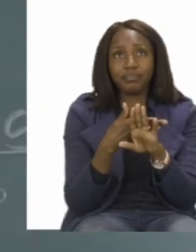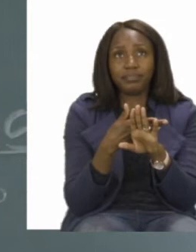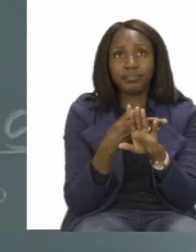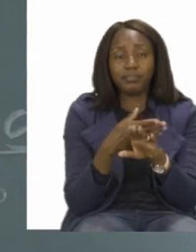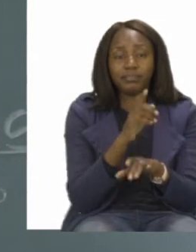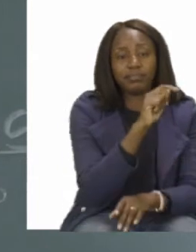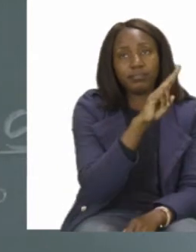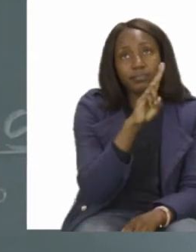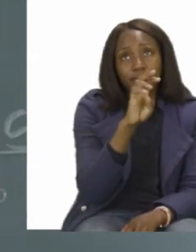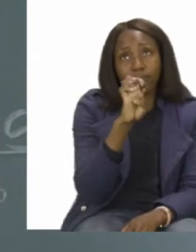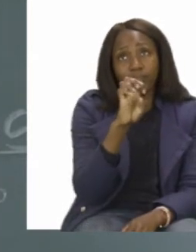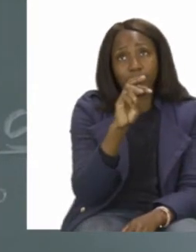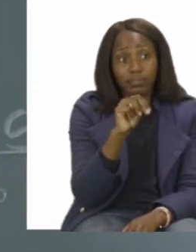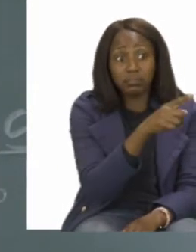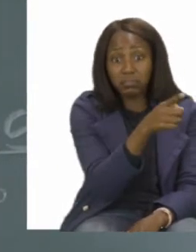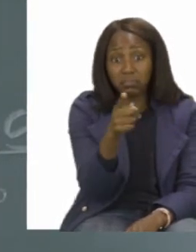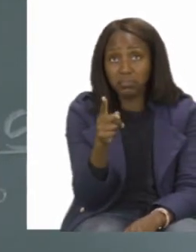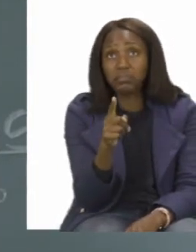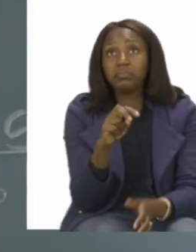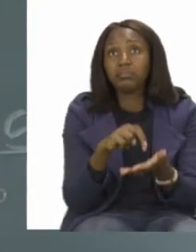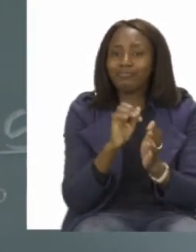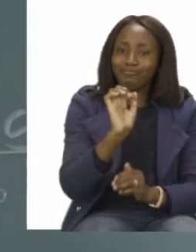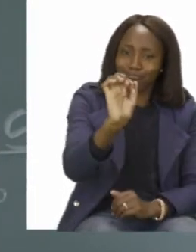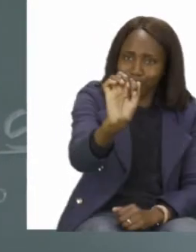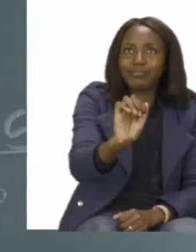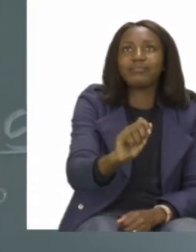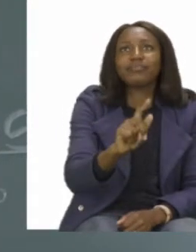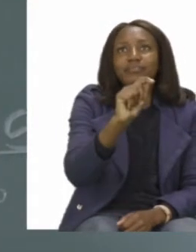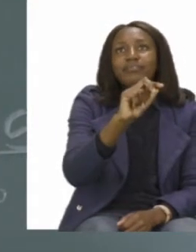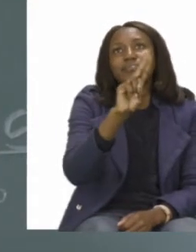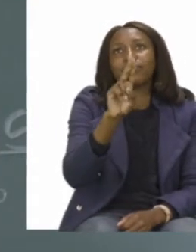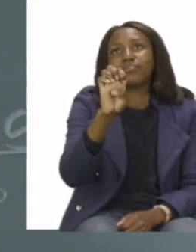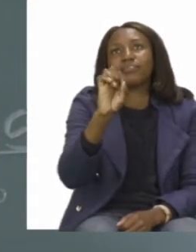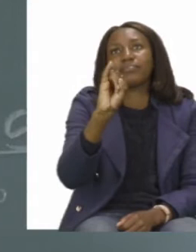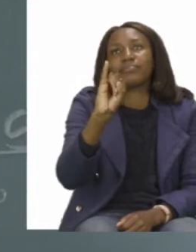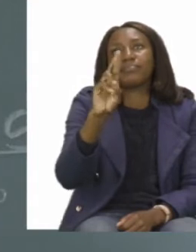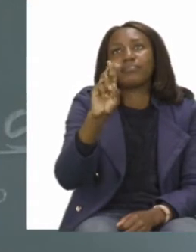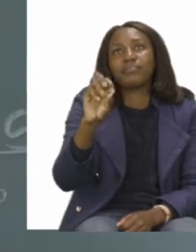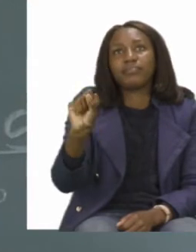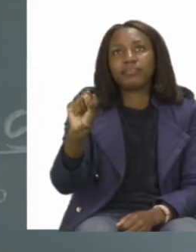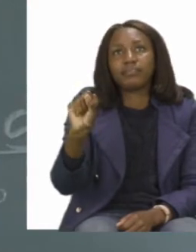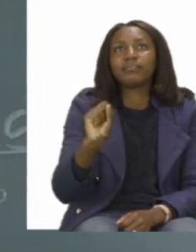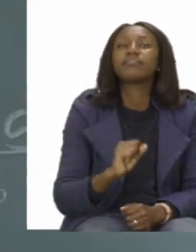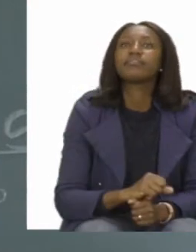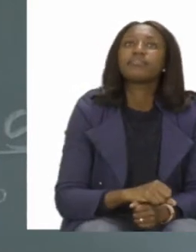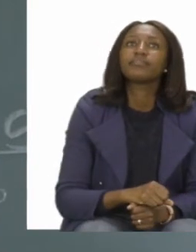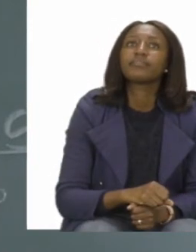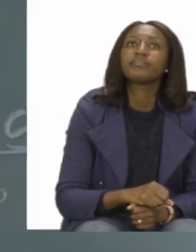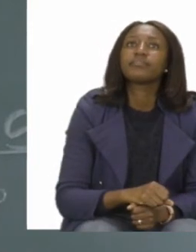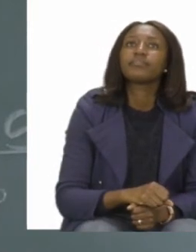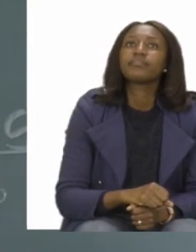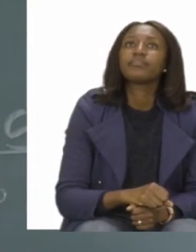these nouns and we are now just going to write in the correct possessive noun. Okay,